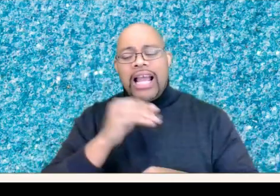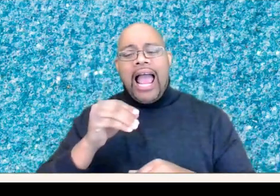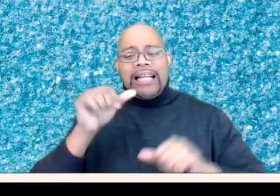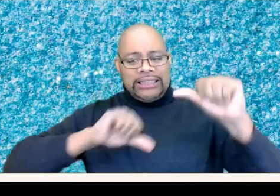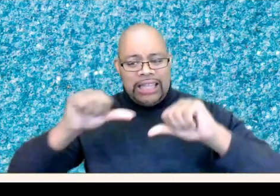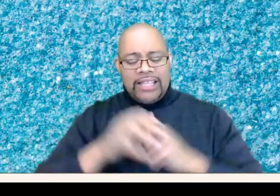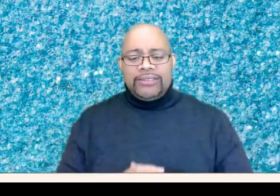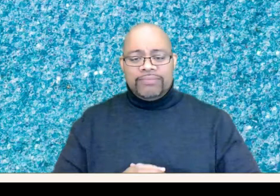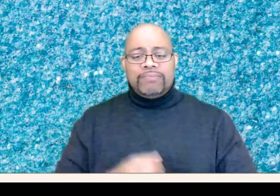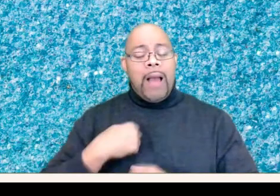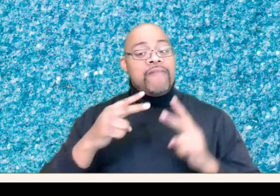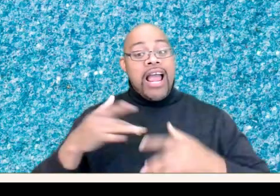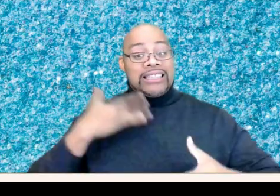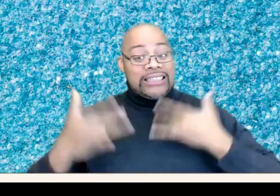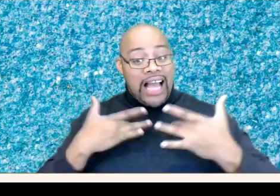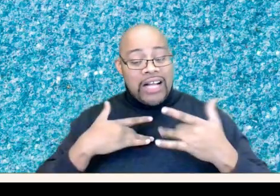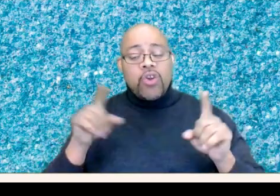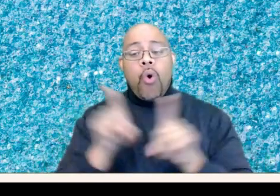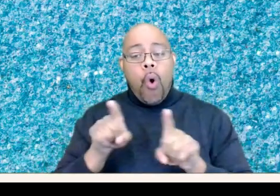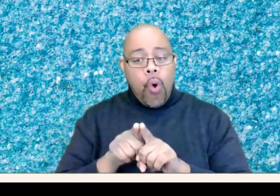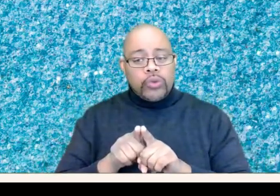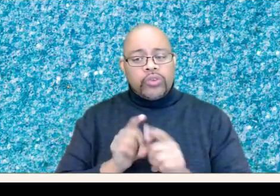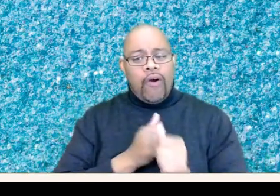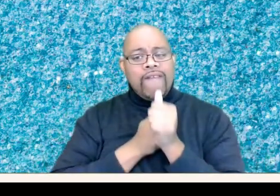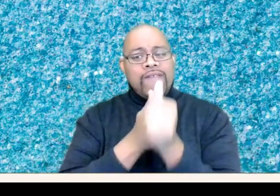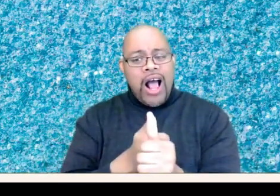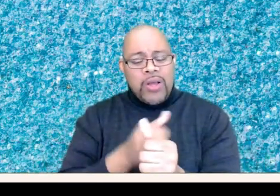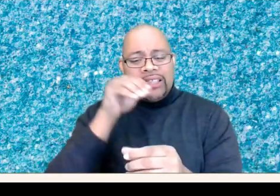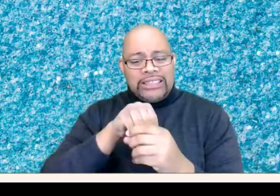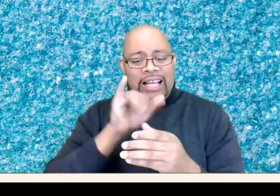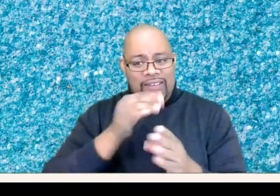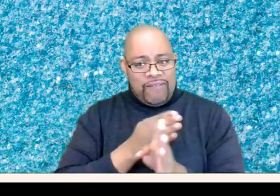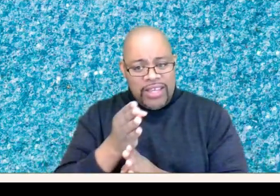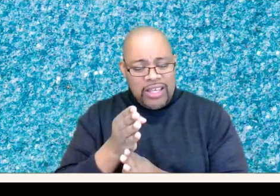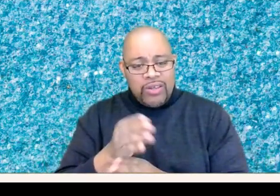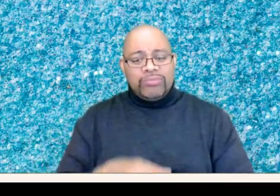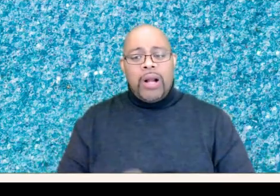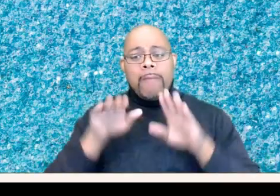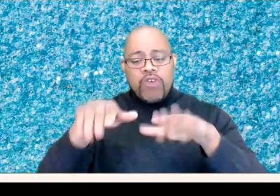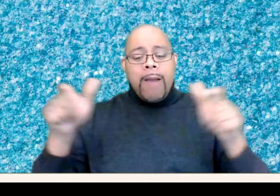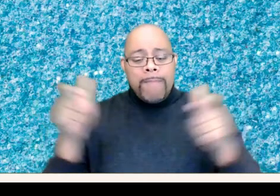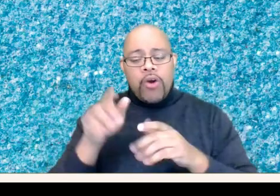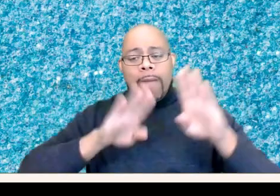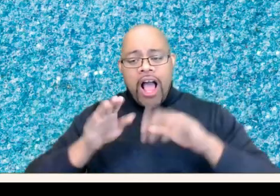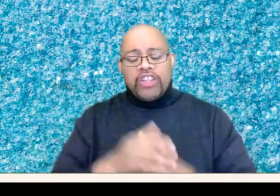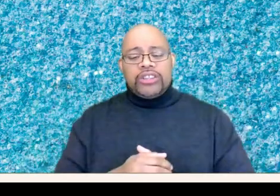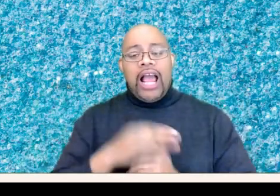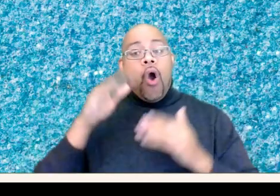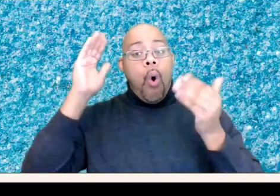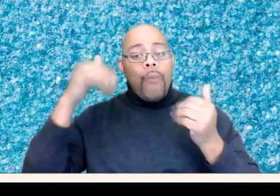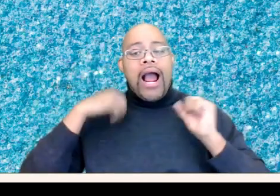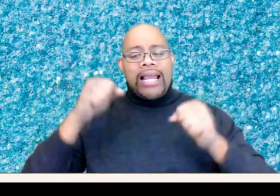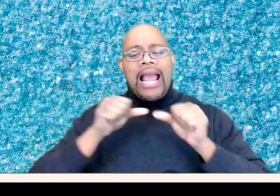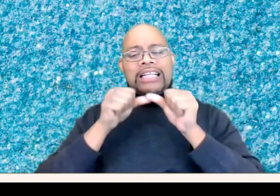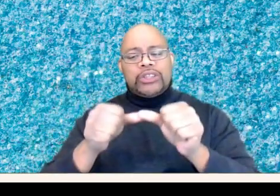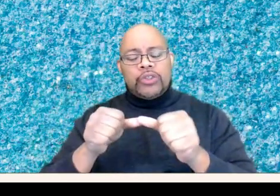science. I'm very excited to also follow within this field of marine microbiology, and hopefully I can